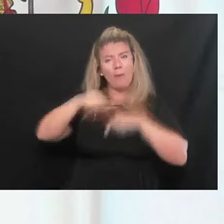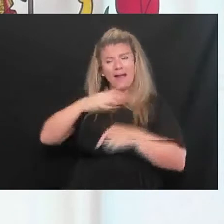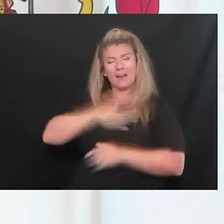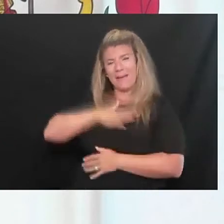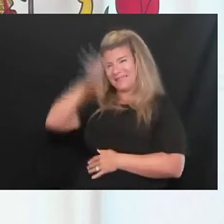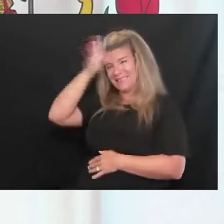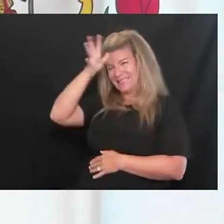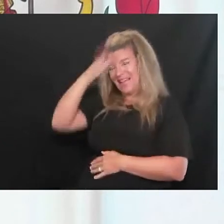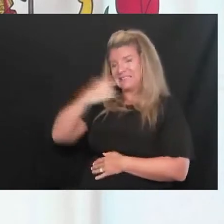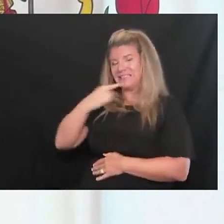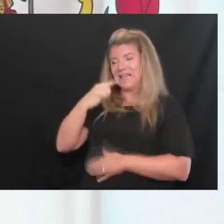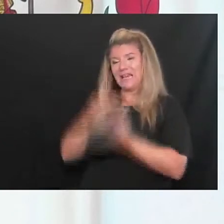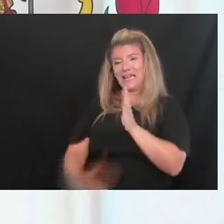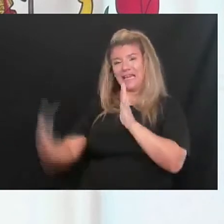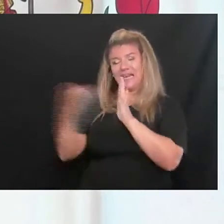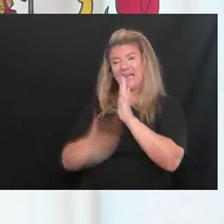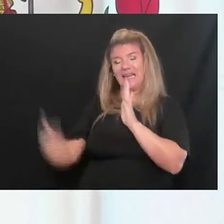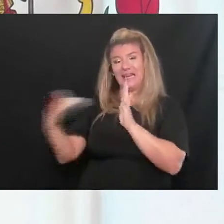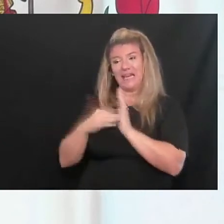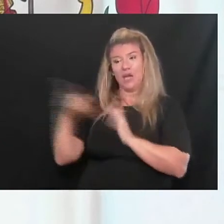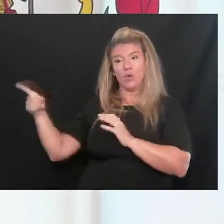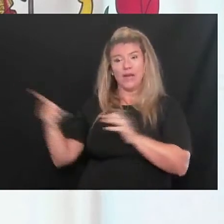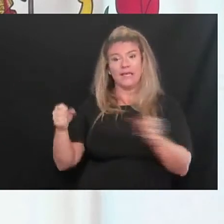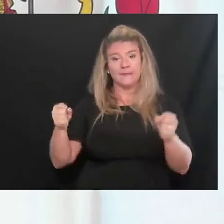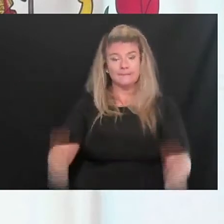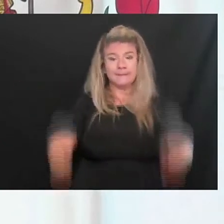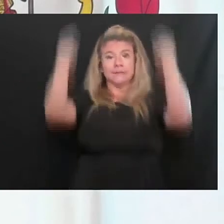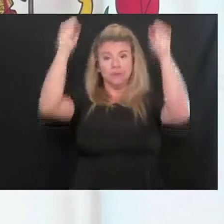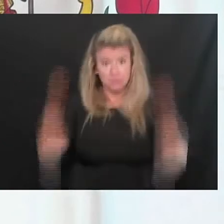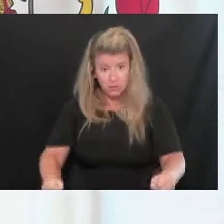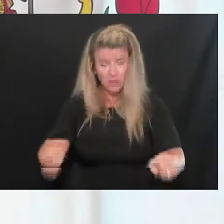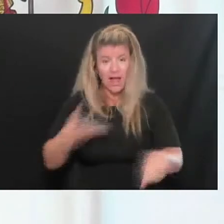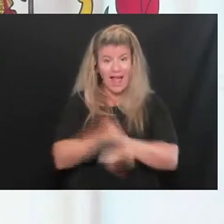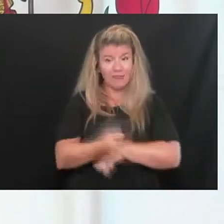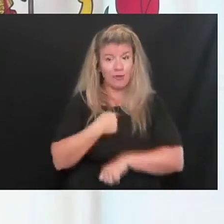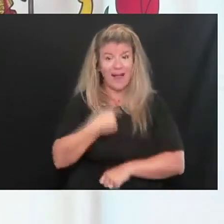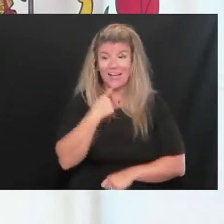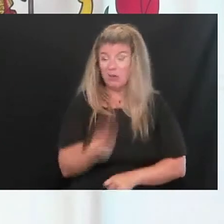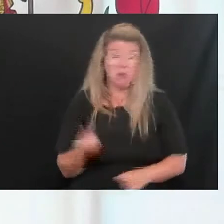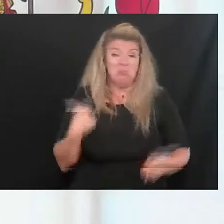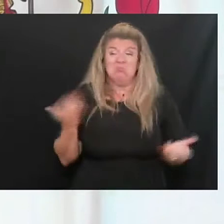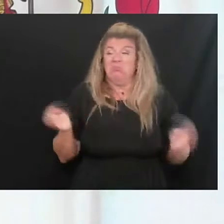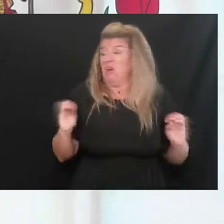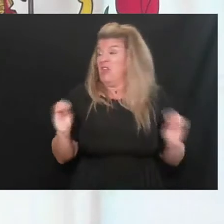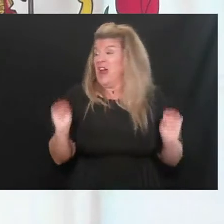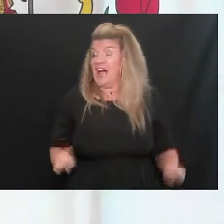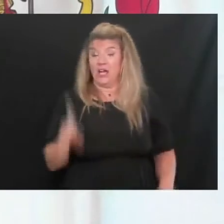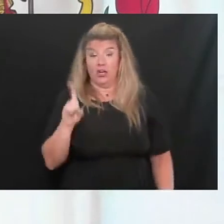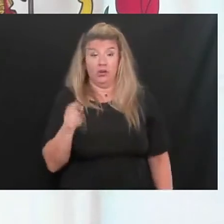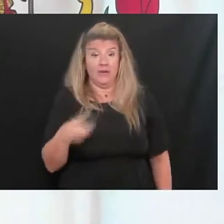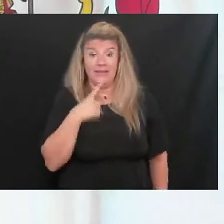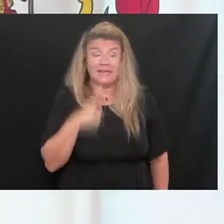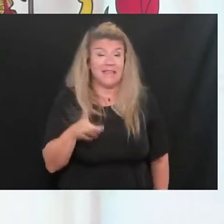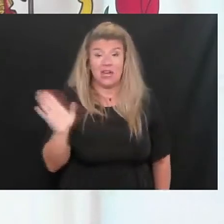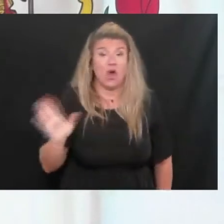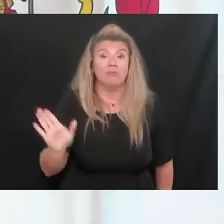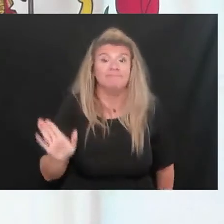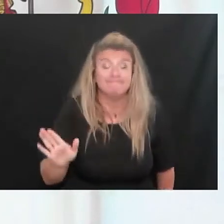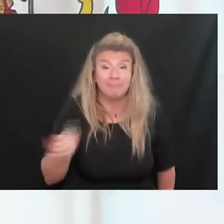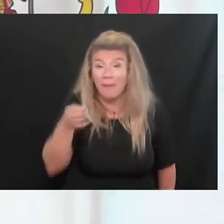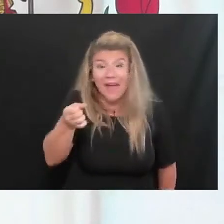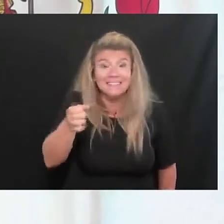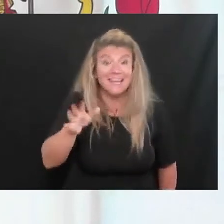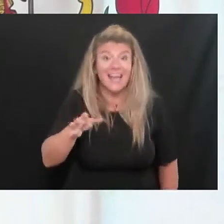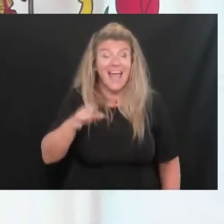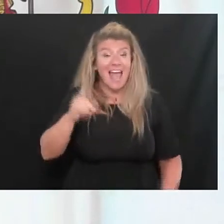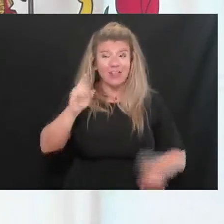over and over, you know, when he grabbed a hold of me and slammed me down after I said there wasn't anything I could do. Well, bull snot. You know, there wasn't